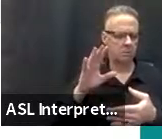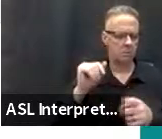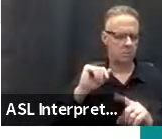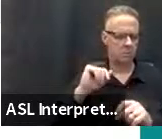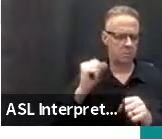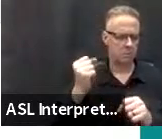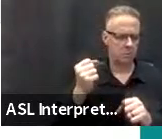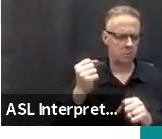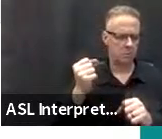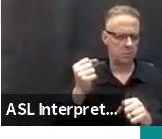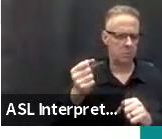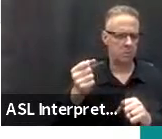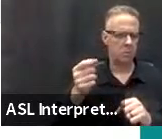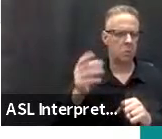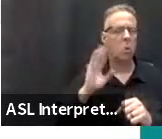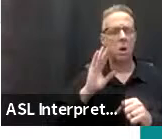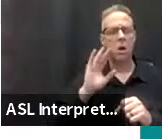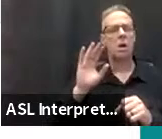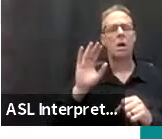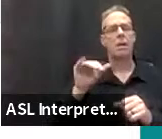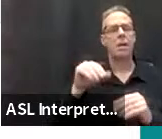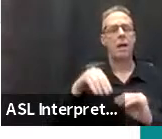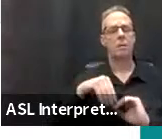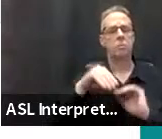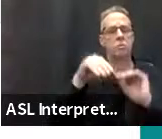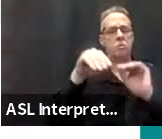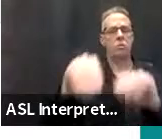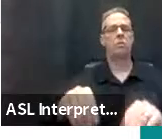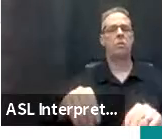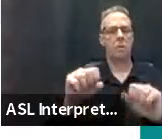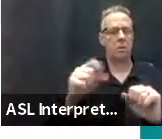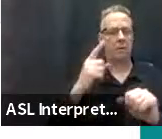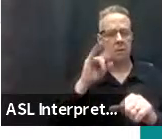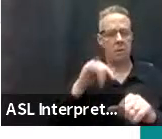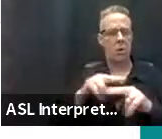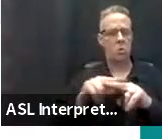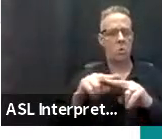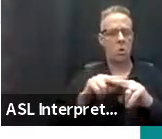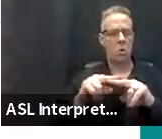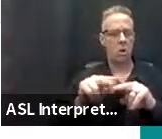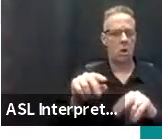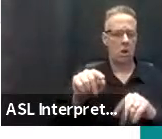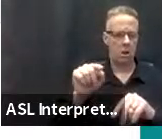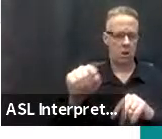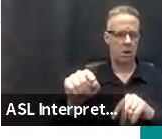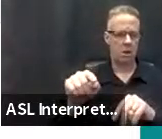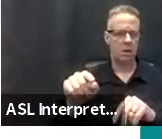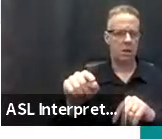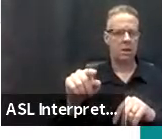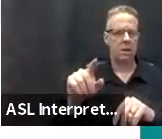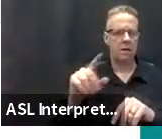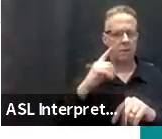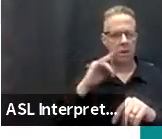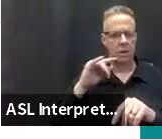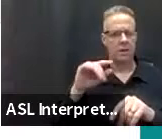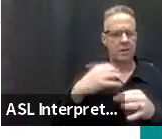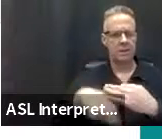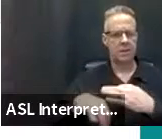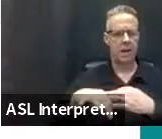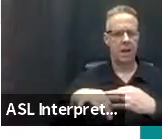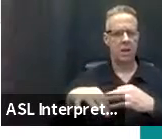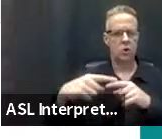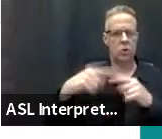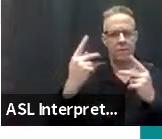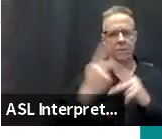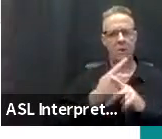to cross over where the railroad line is, rather than trying to integrate it with the road?